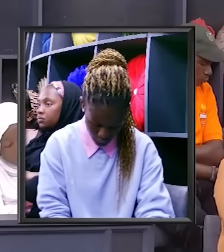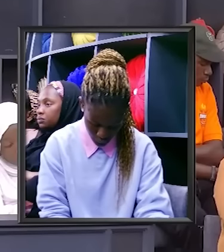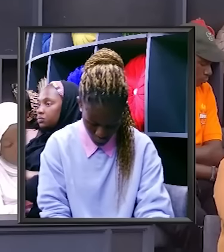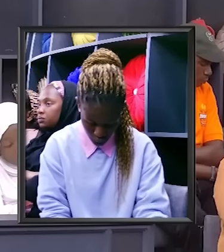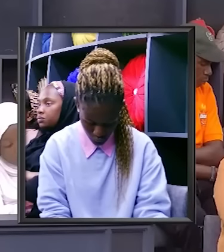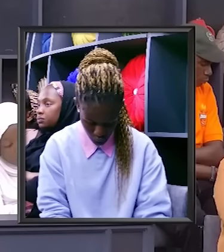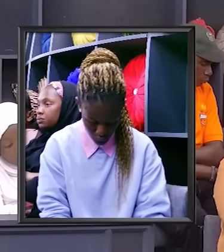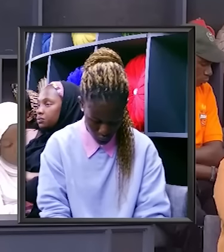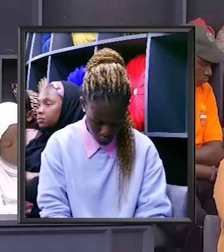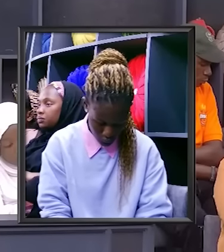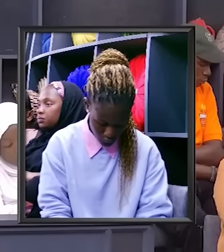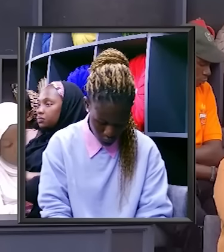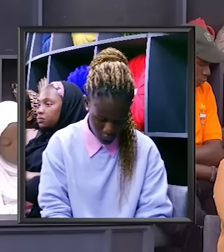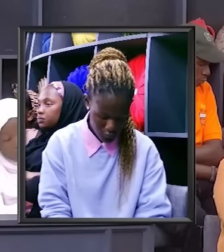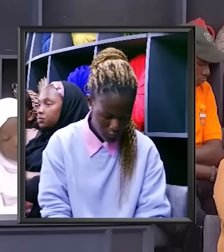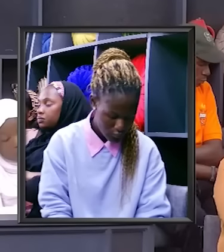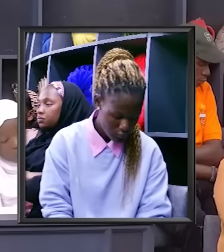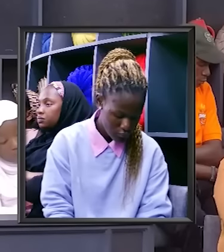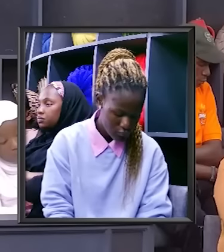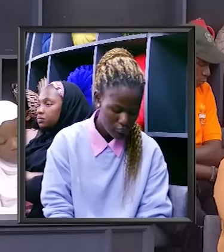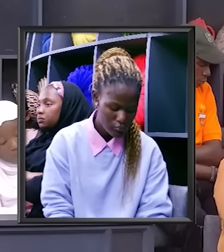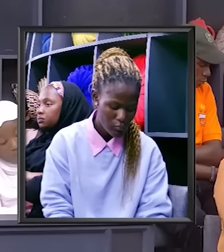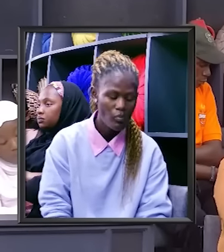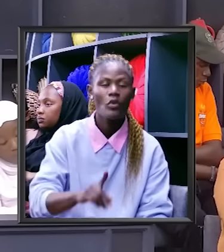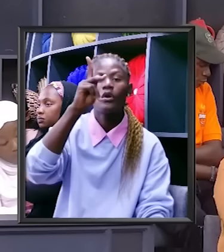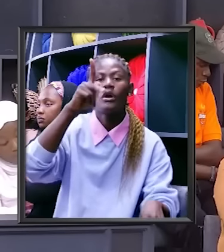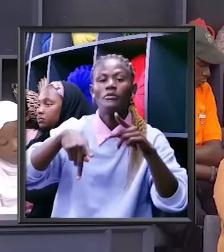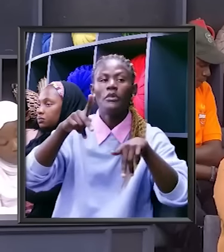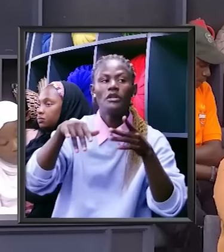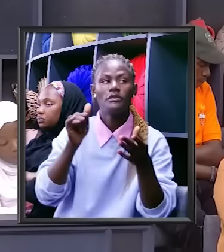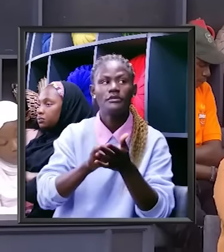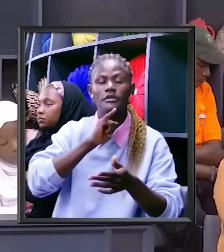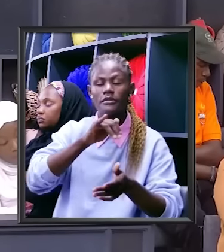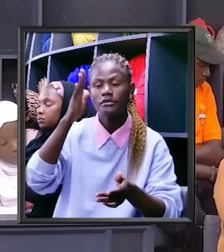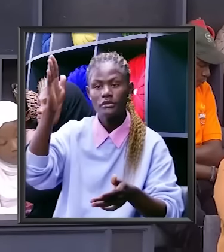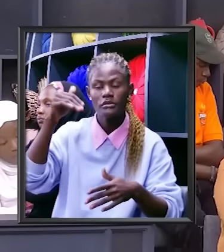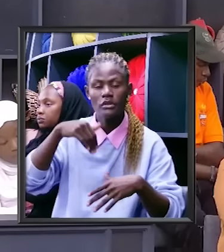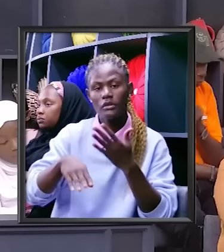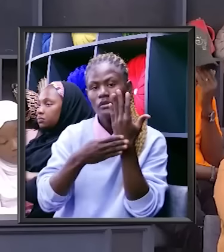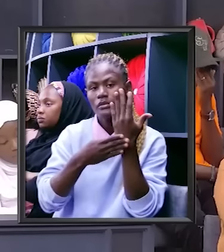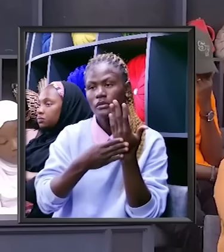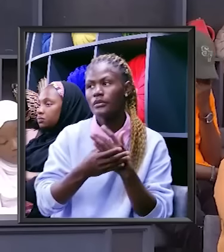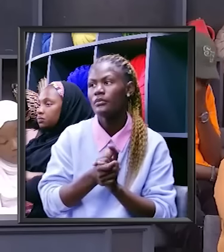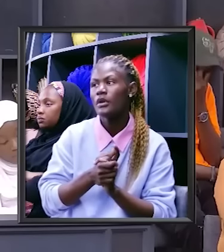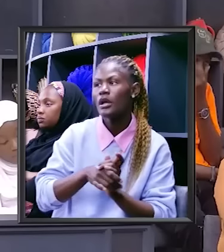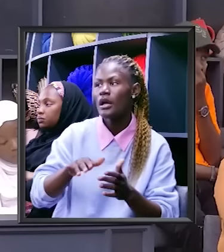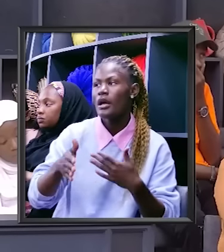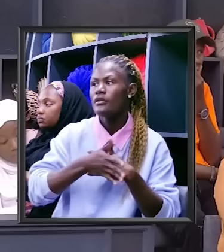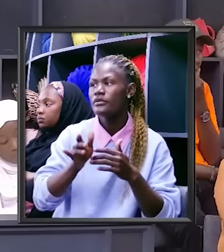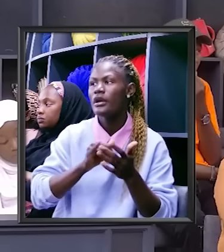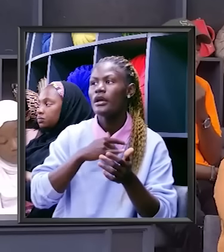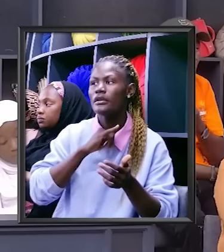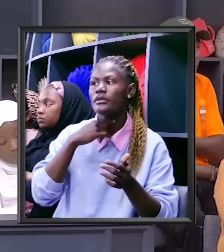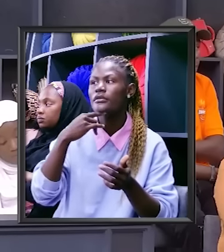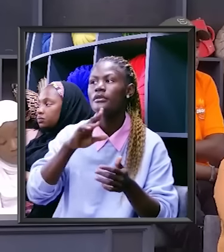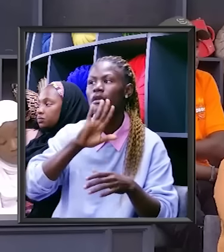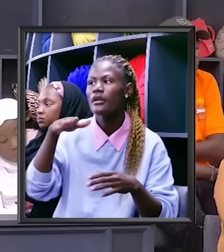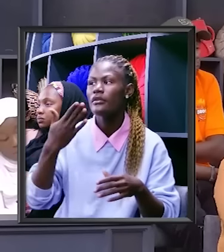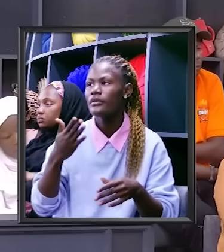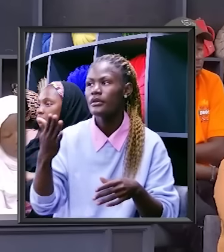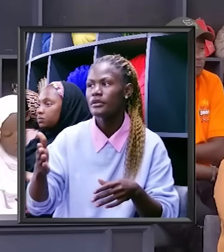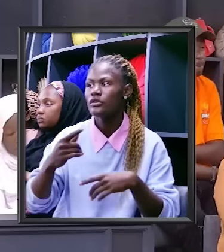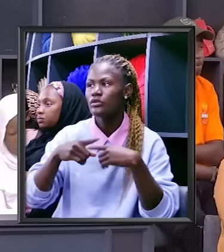call so. Continue. So, Ogana, one person who been there in the banking sector for a long time, when I can't explain this to her, I say, okay, make I just go